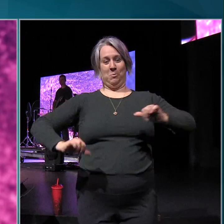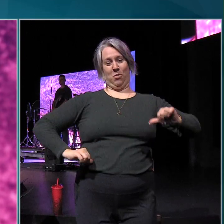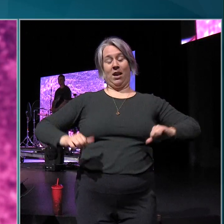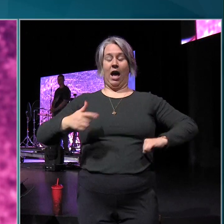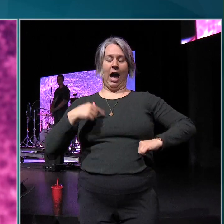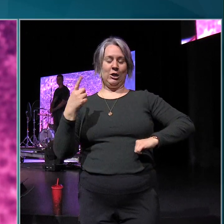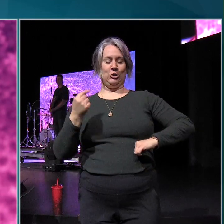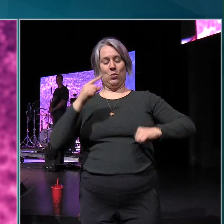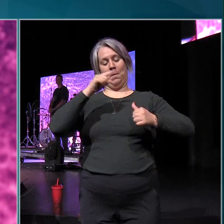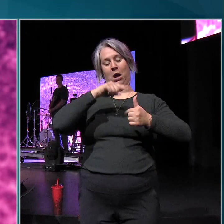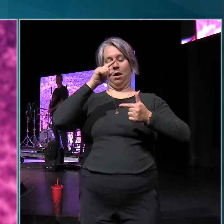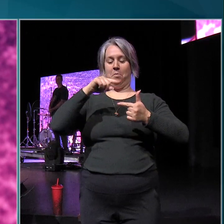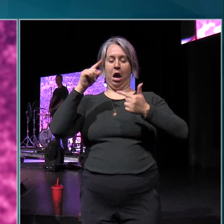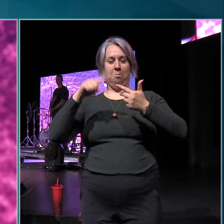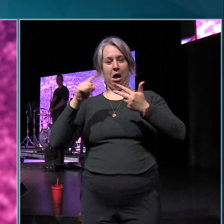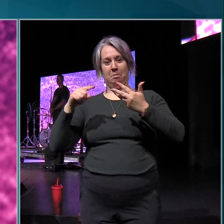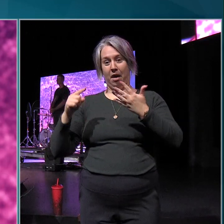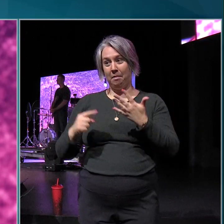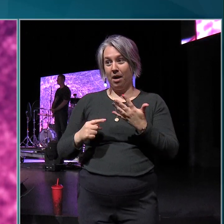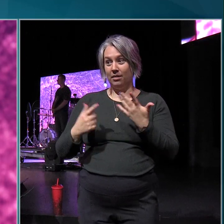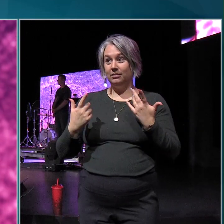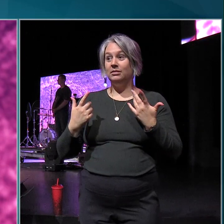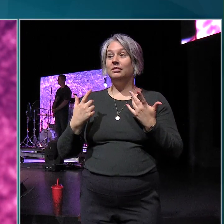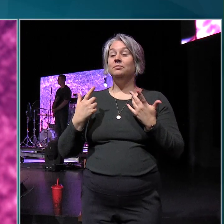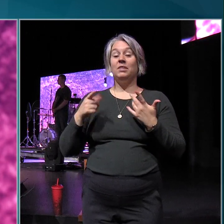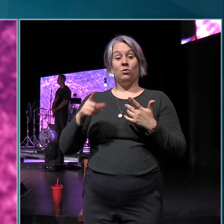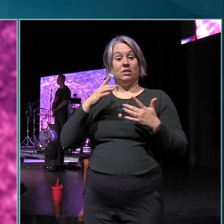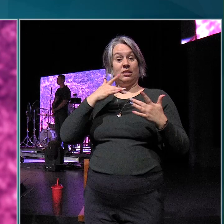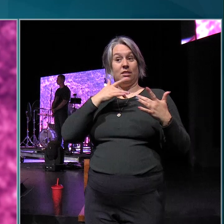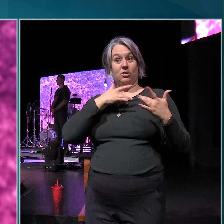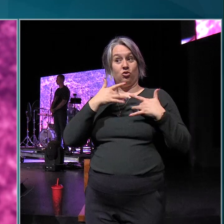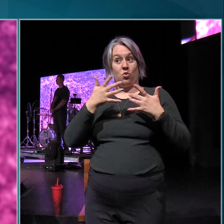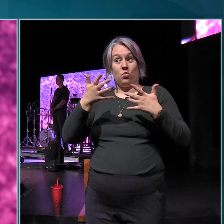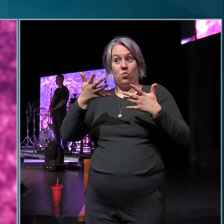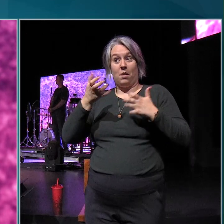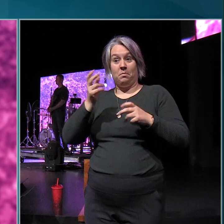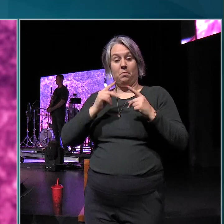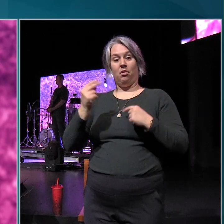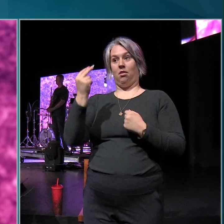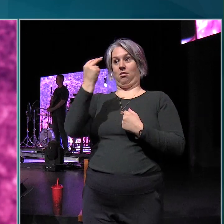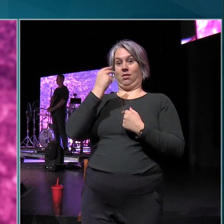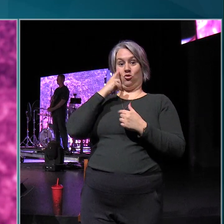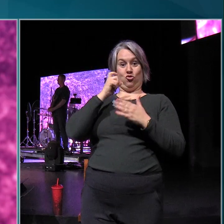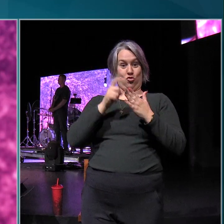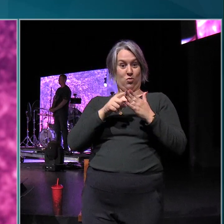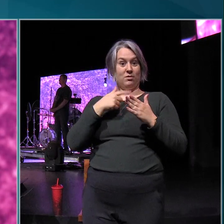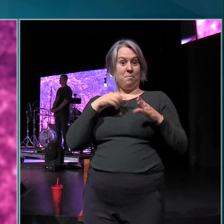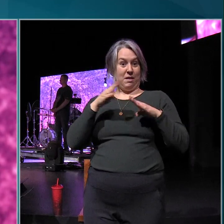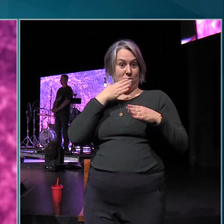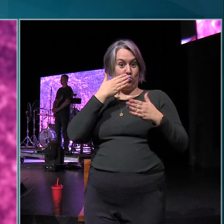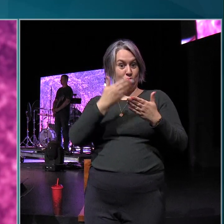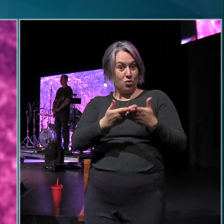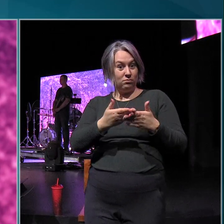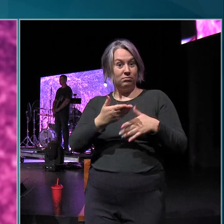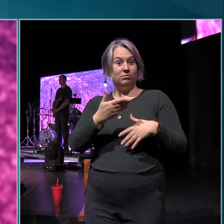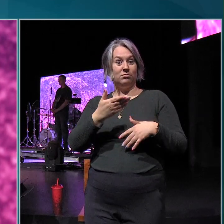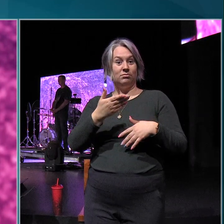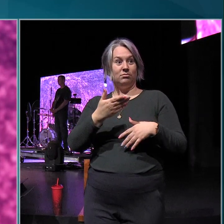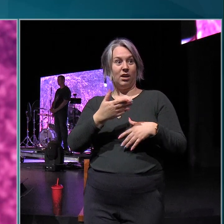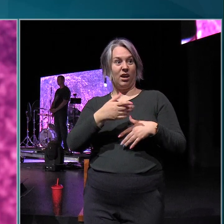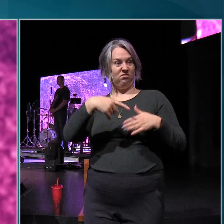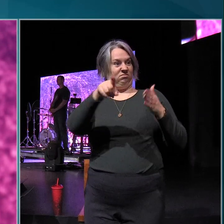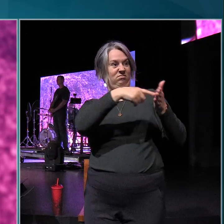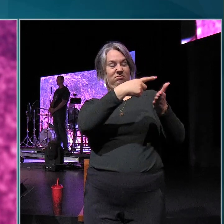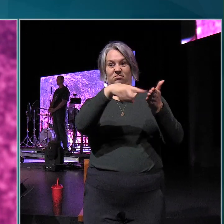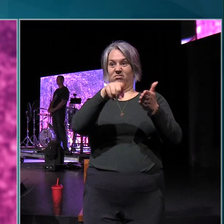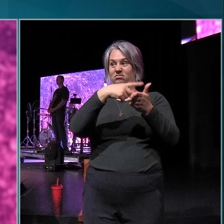himself, right? And he was concerned about looking good on the outside and judging those around